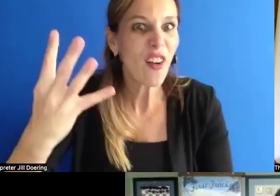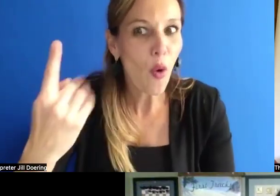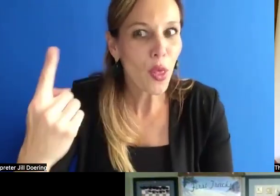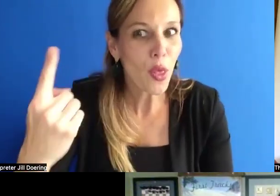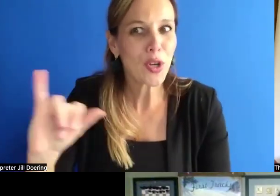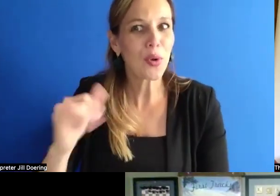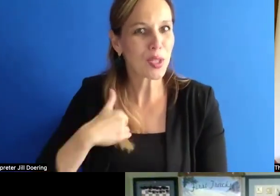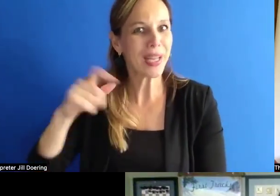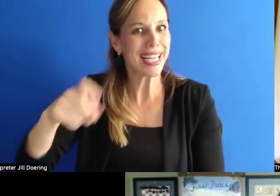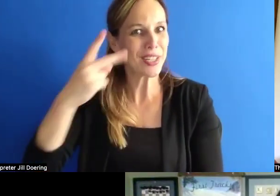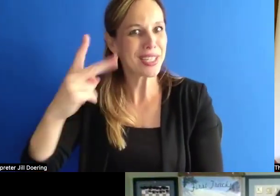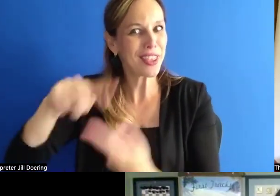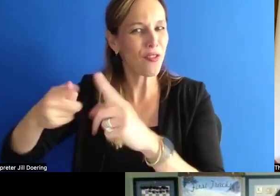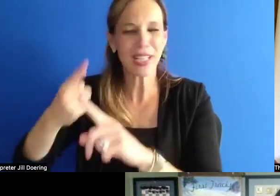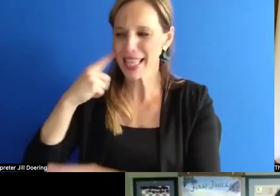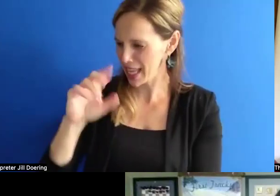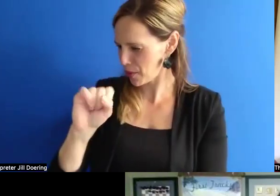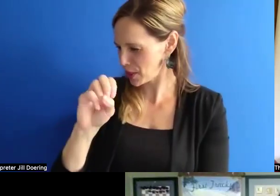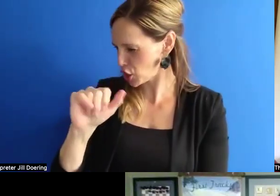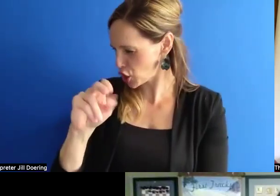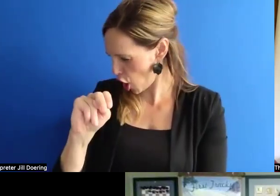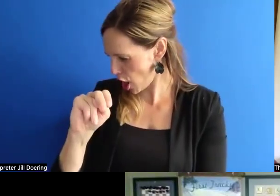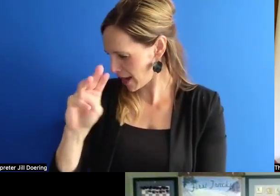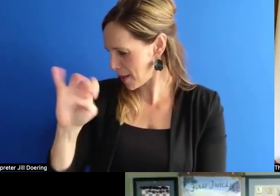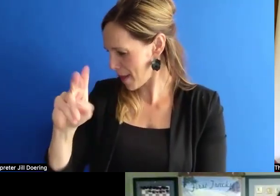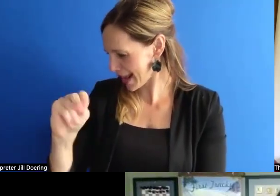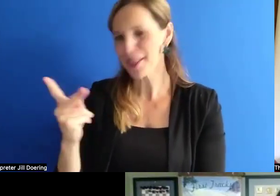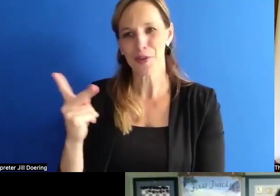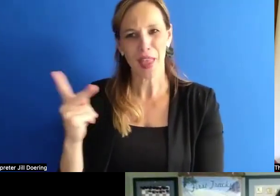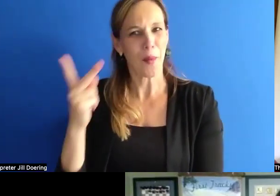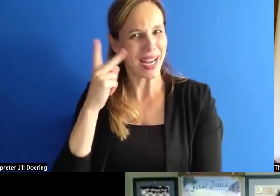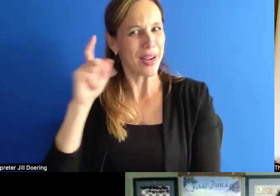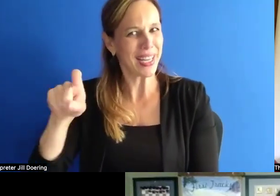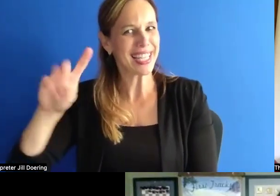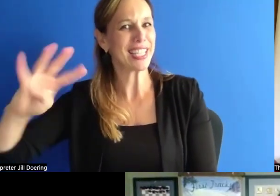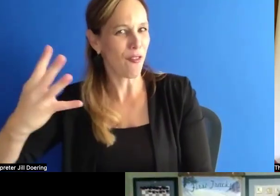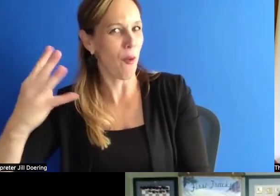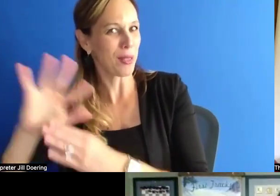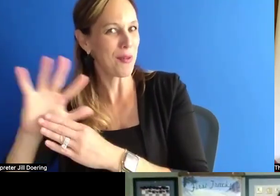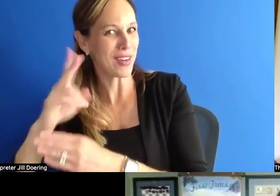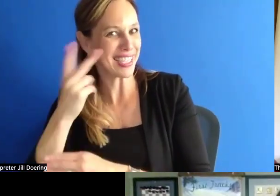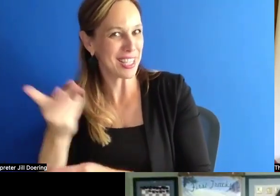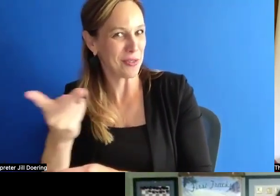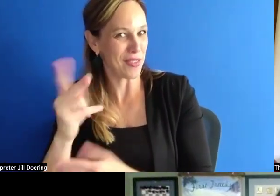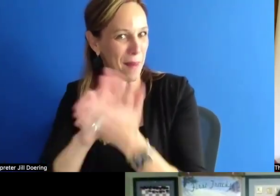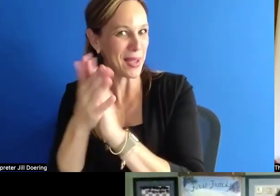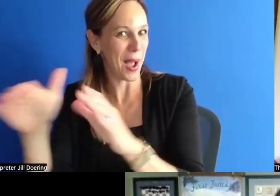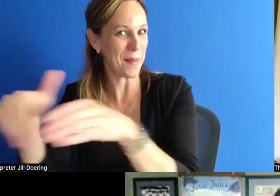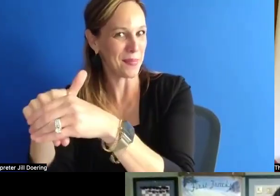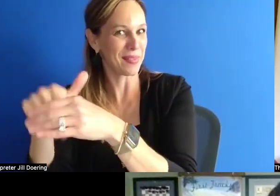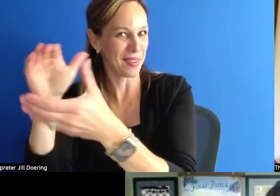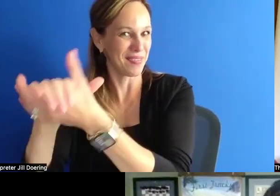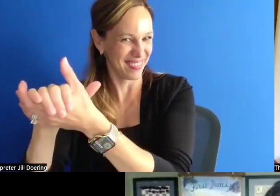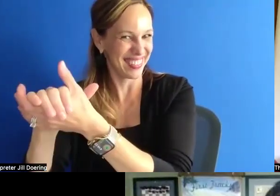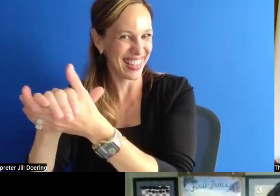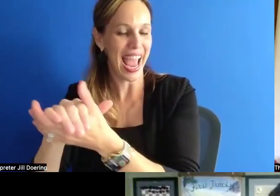wedding. I think it was Sean and Megan's wedding. We need to see them. And then, I think Kara would be pregnant at